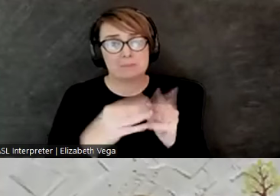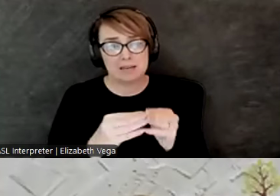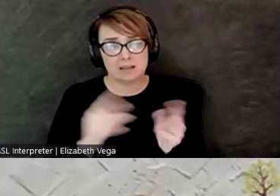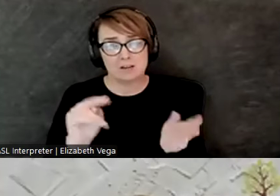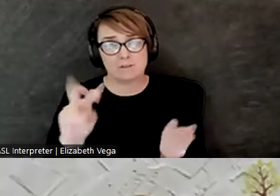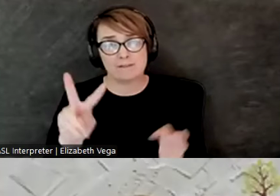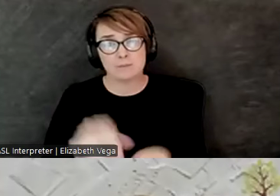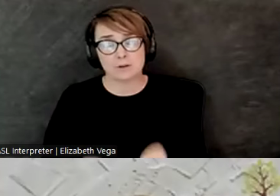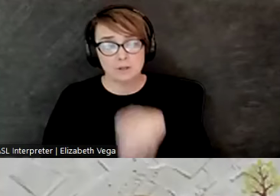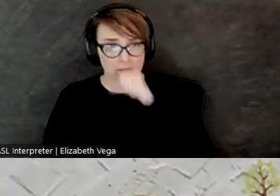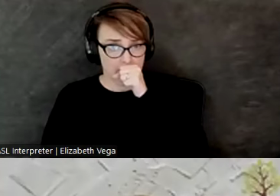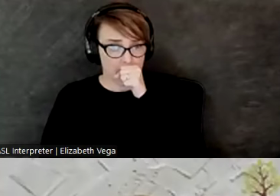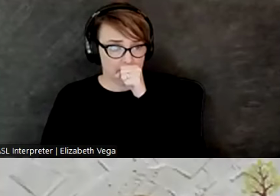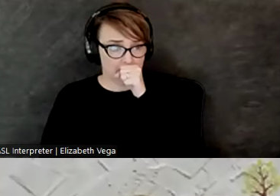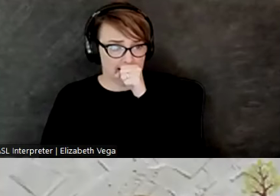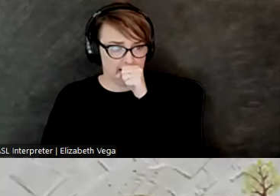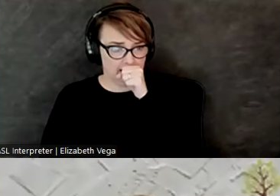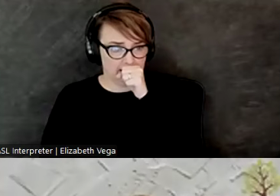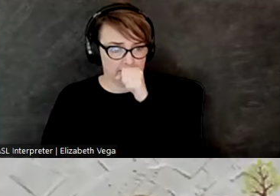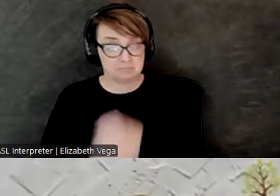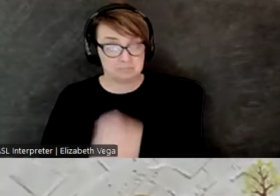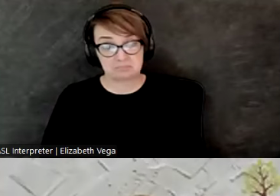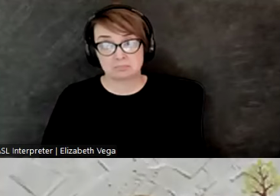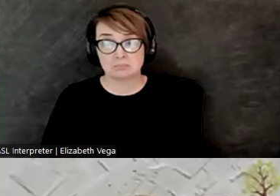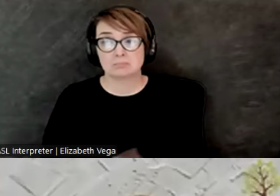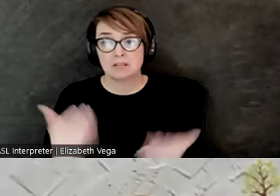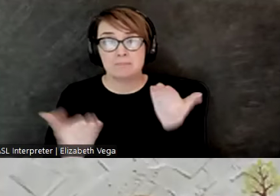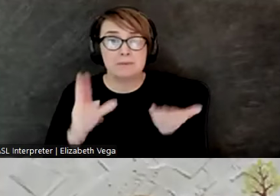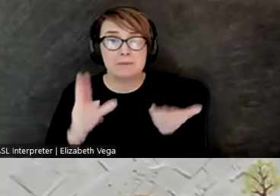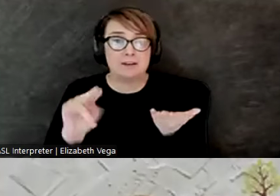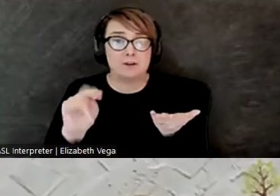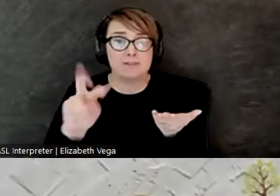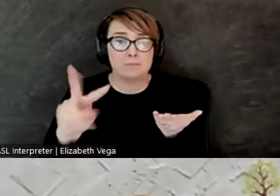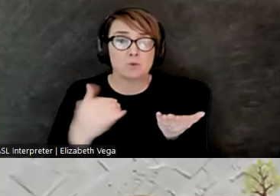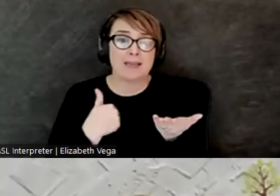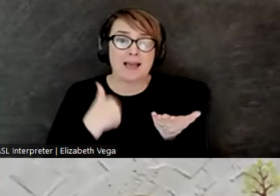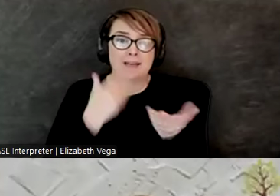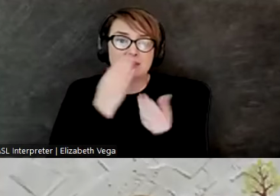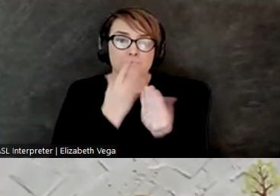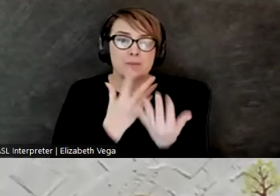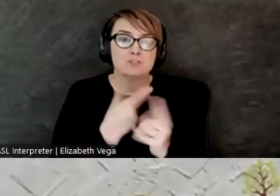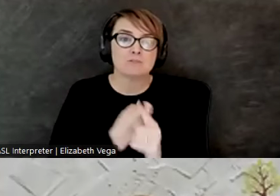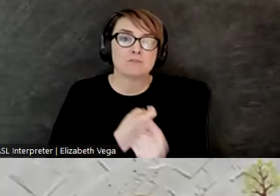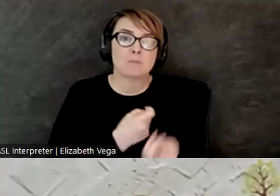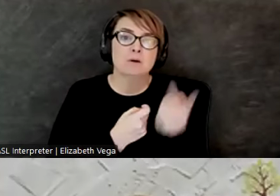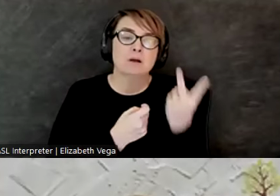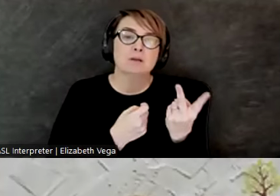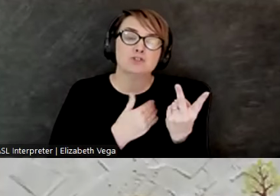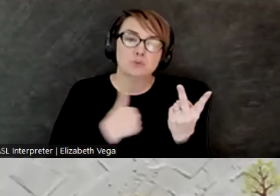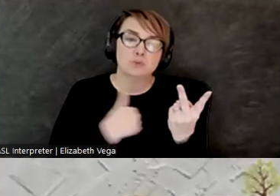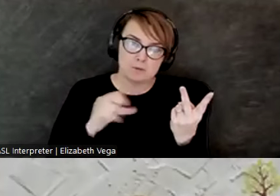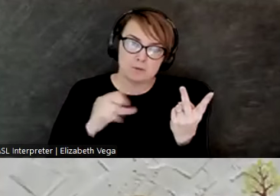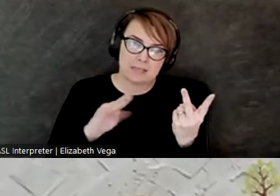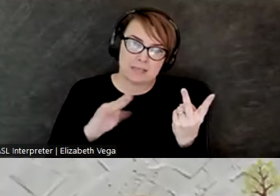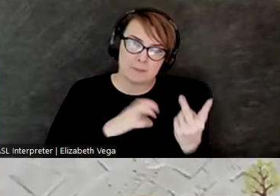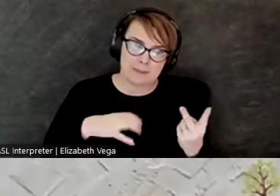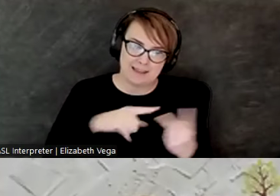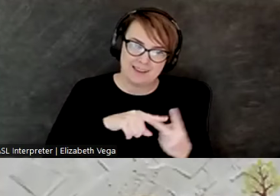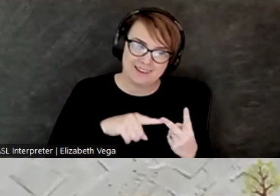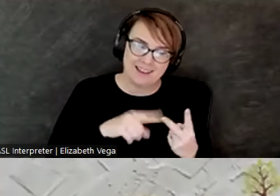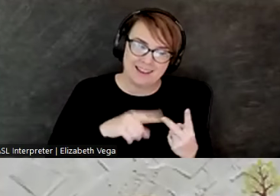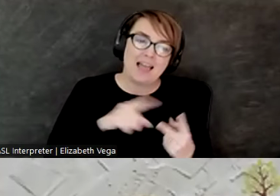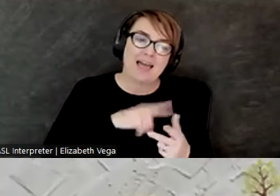November. And maybe by November, we've got the information from the two-member subcommittee. And so we would